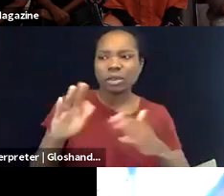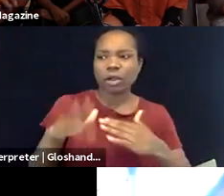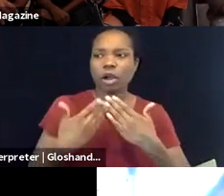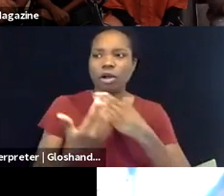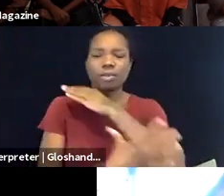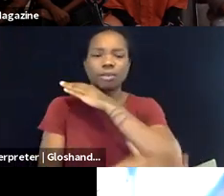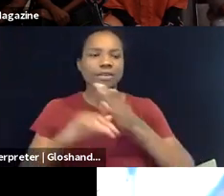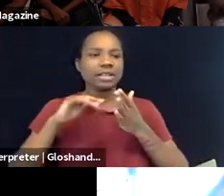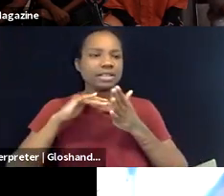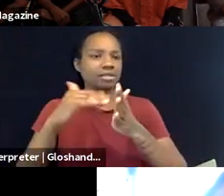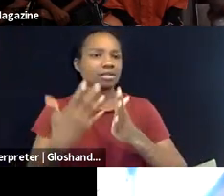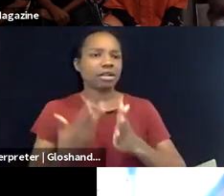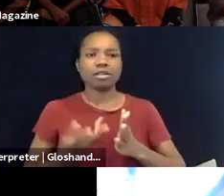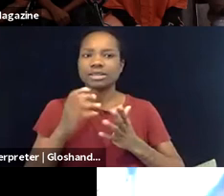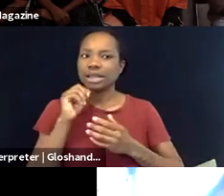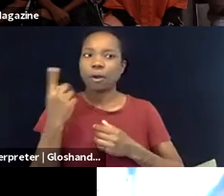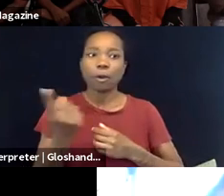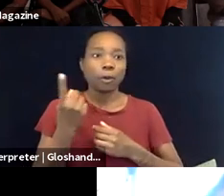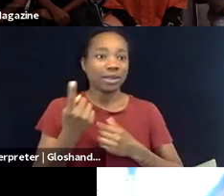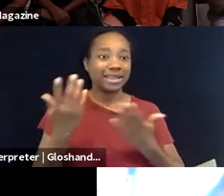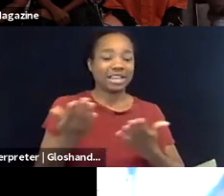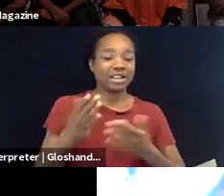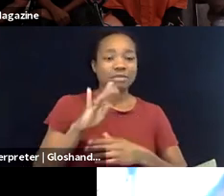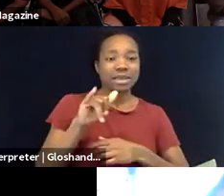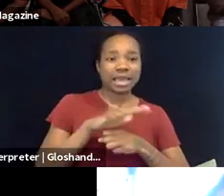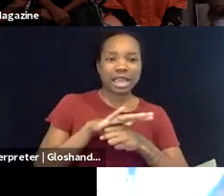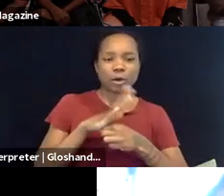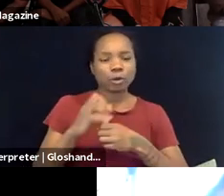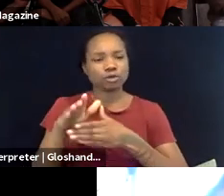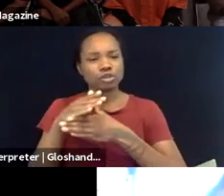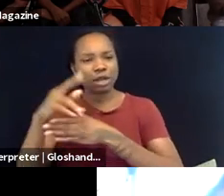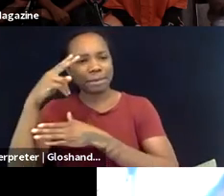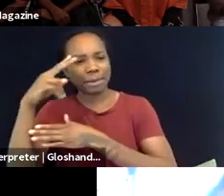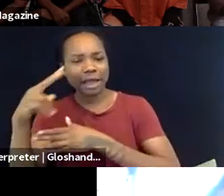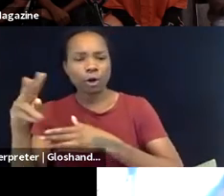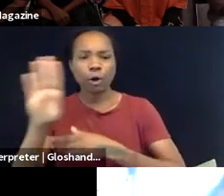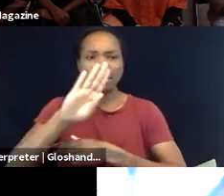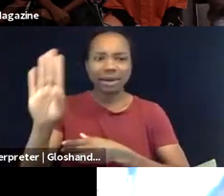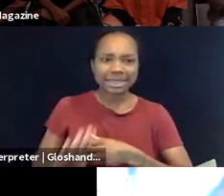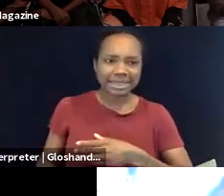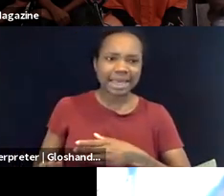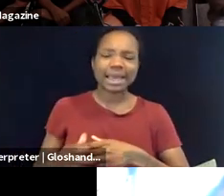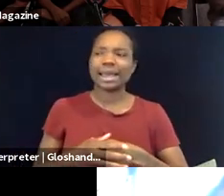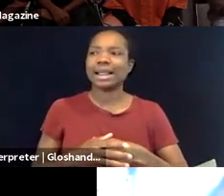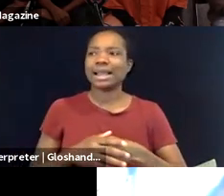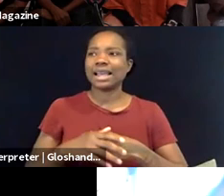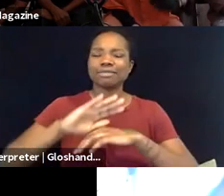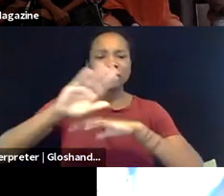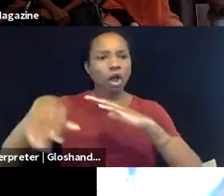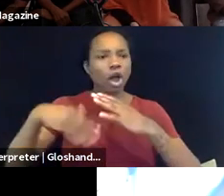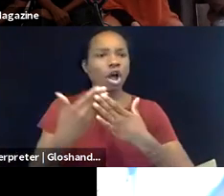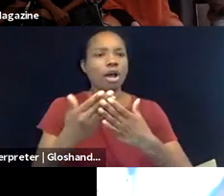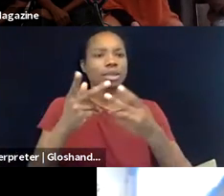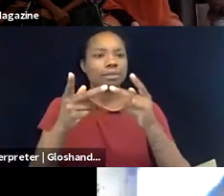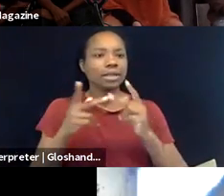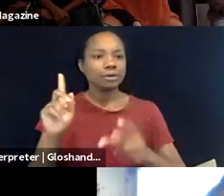here in the Bay Area, we want to share this template in Mexico, we want to share this template in Brazil, we want to share this template in all the places